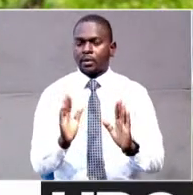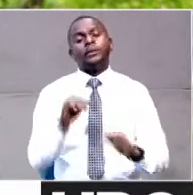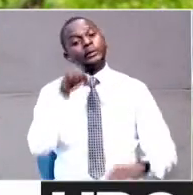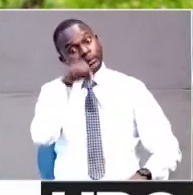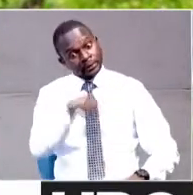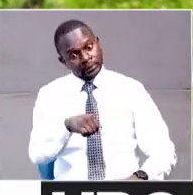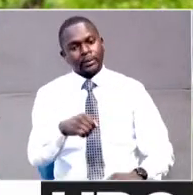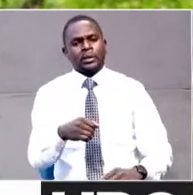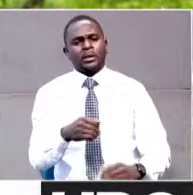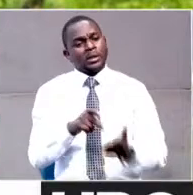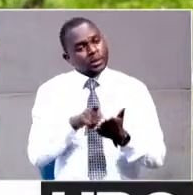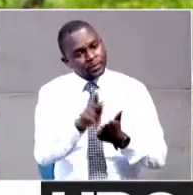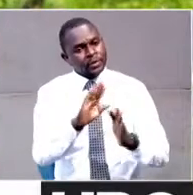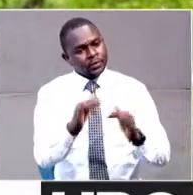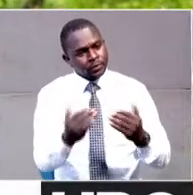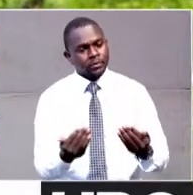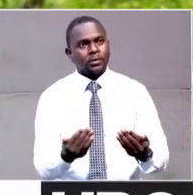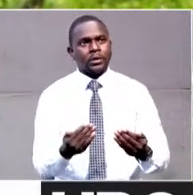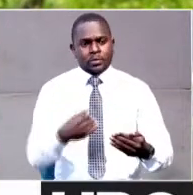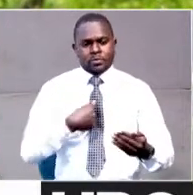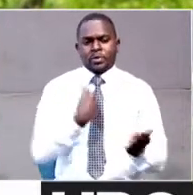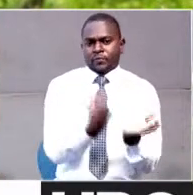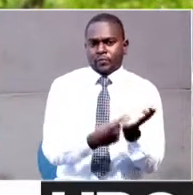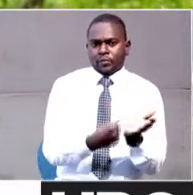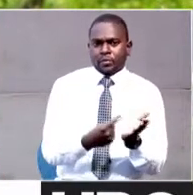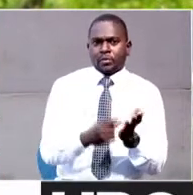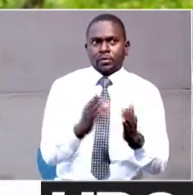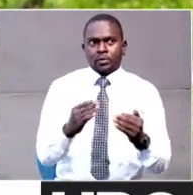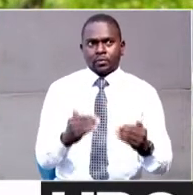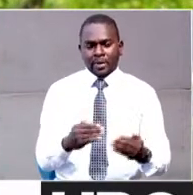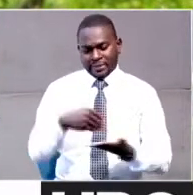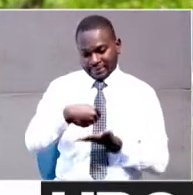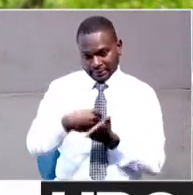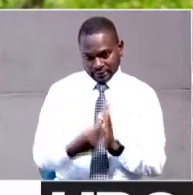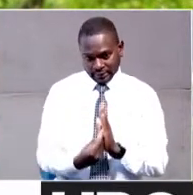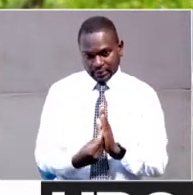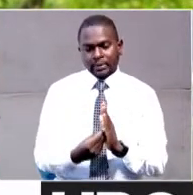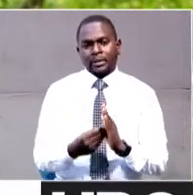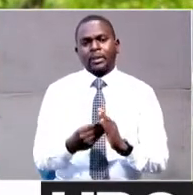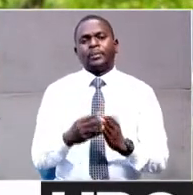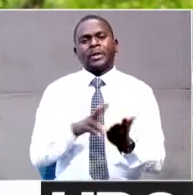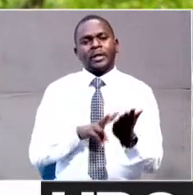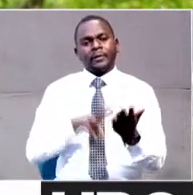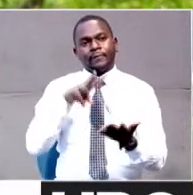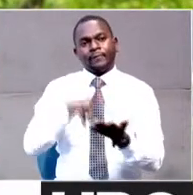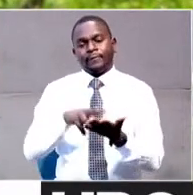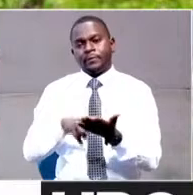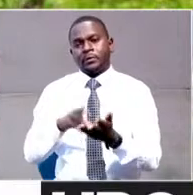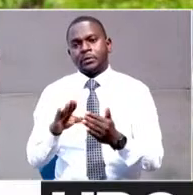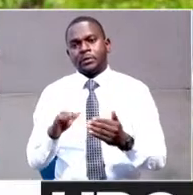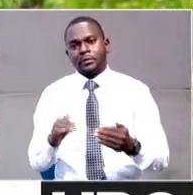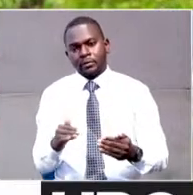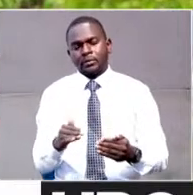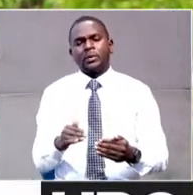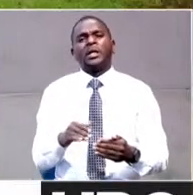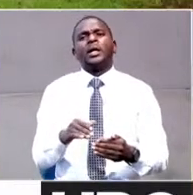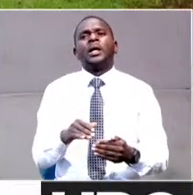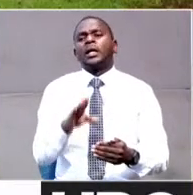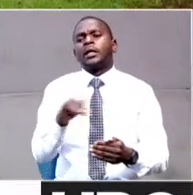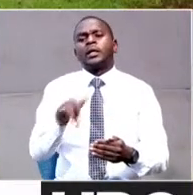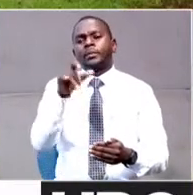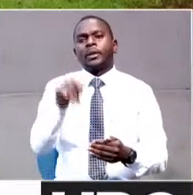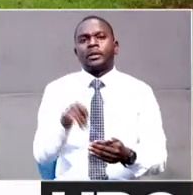yeah. But me from Uganda, I knew I bought my ticket, I bought my visa, so I didn't know that there is someone who bought